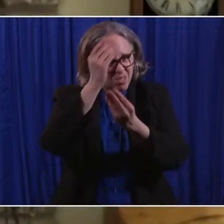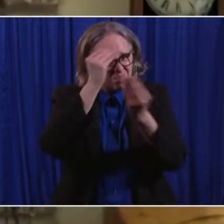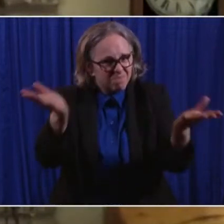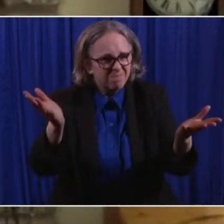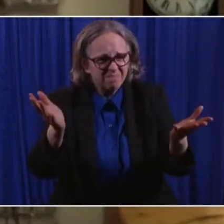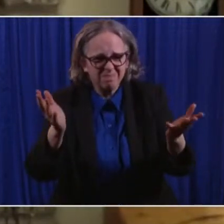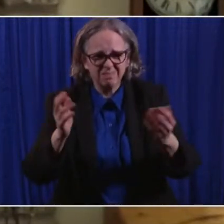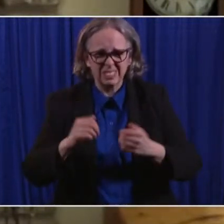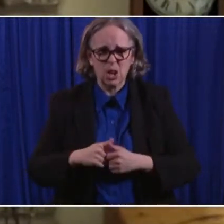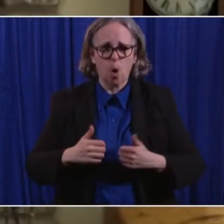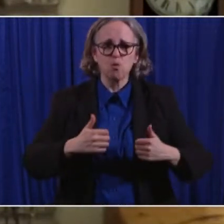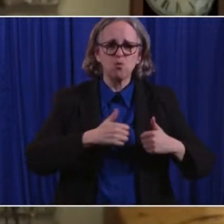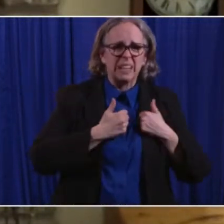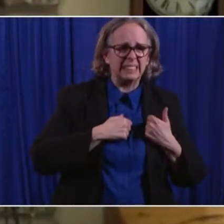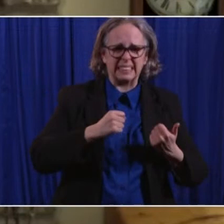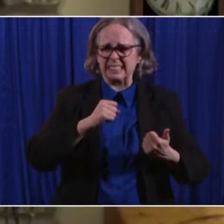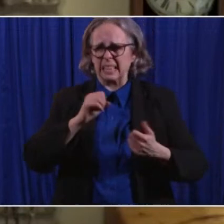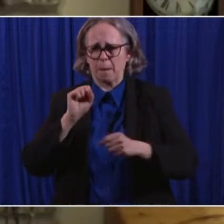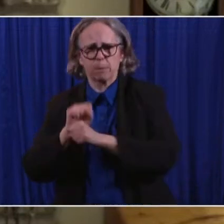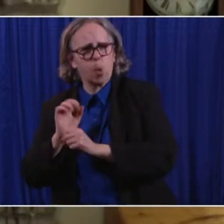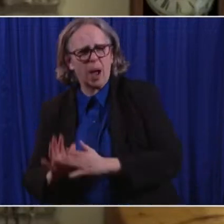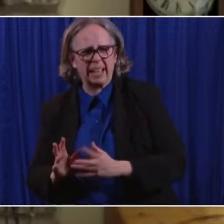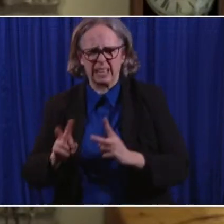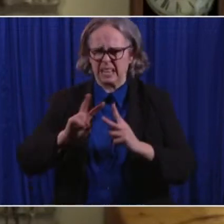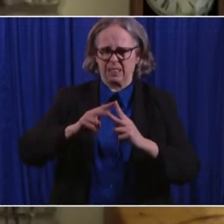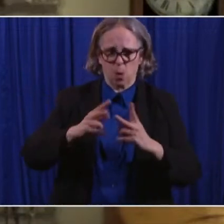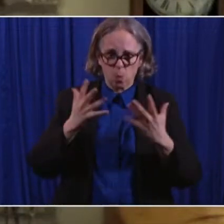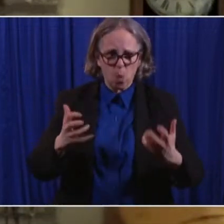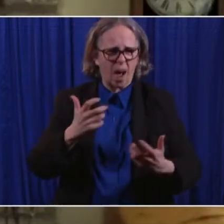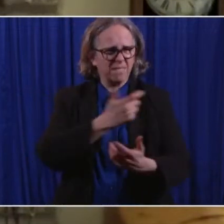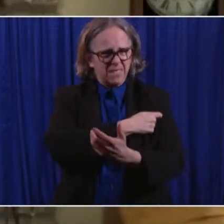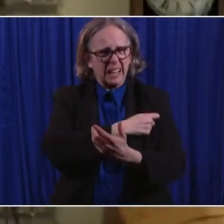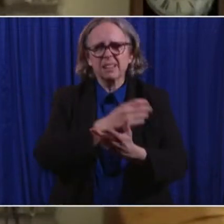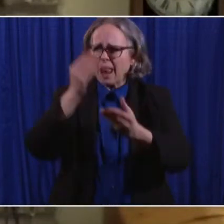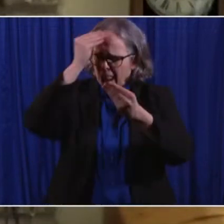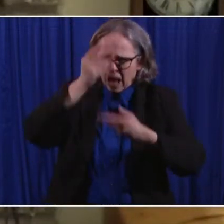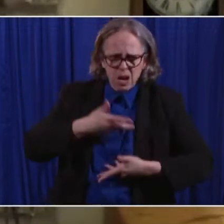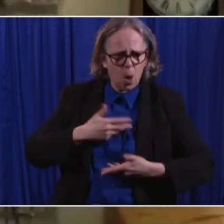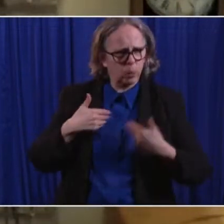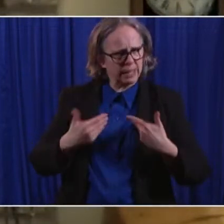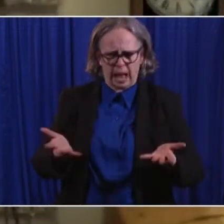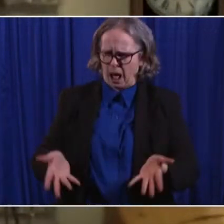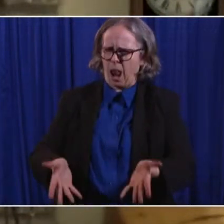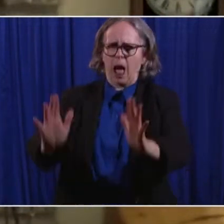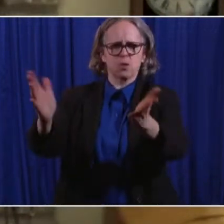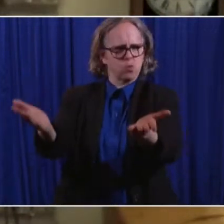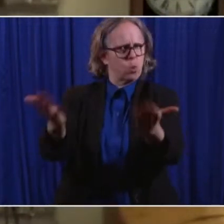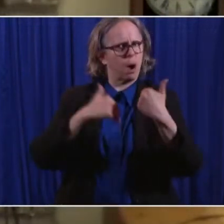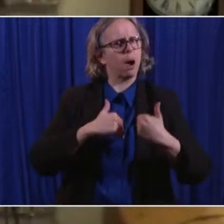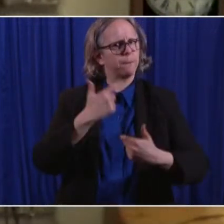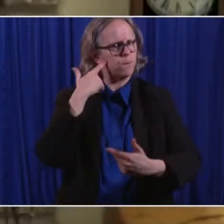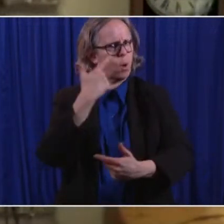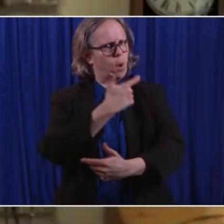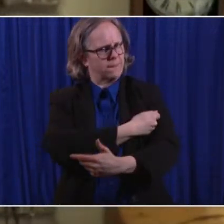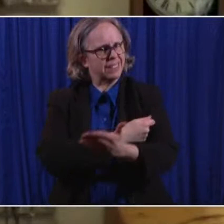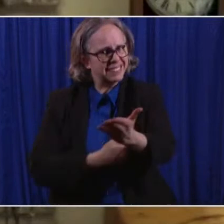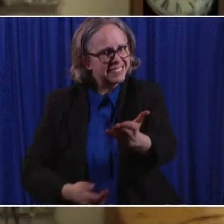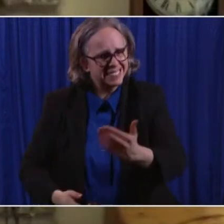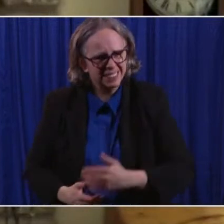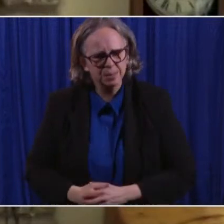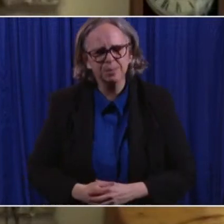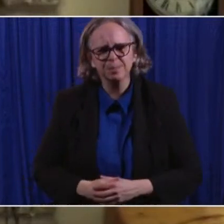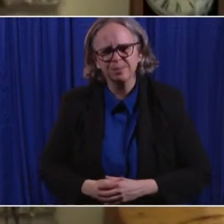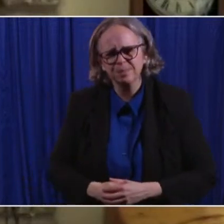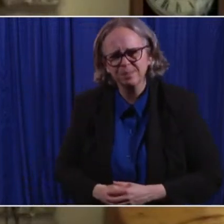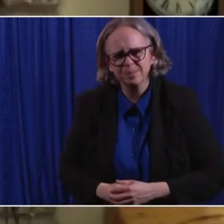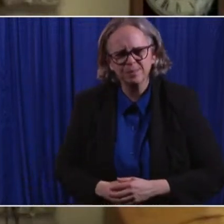resident who wants that. Director, let me turn real quickly. if you could tell us now, let's switch to